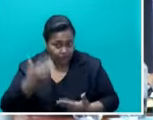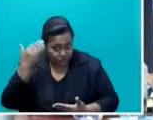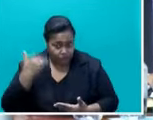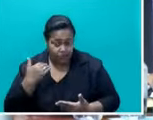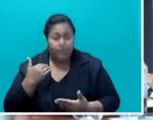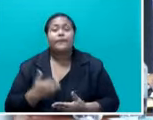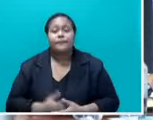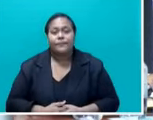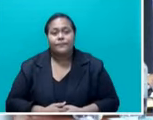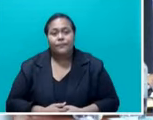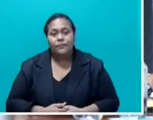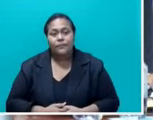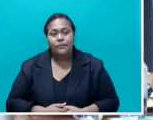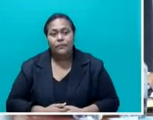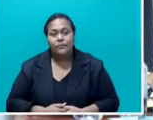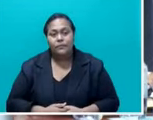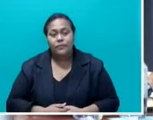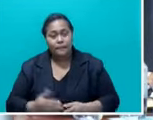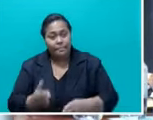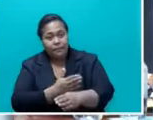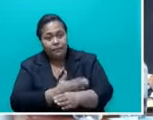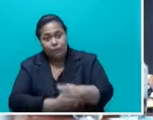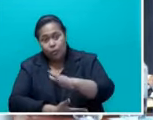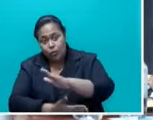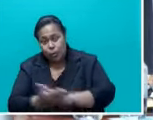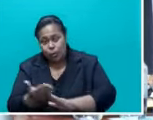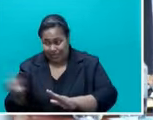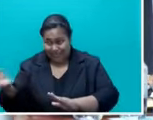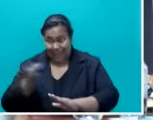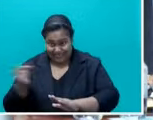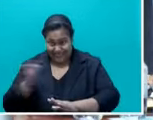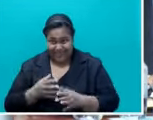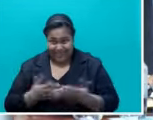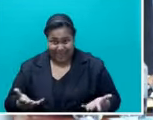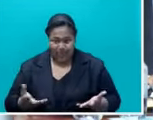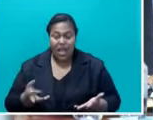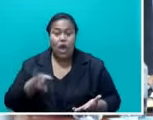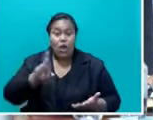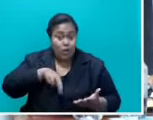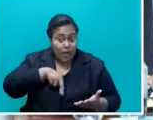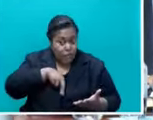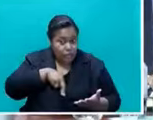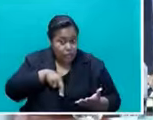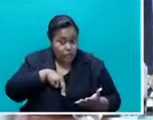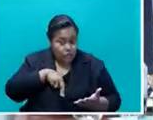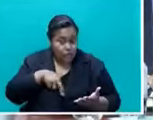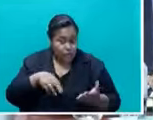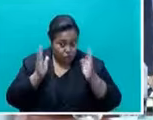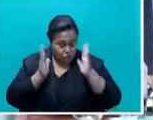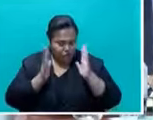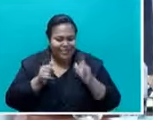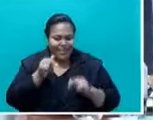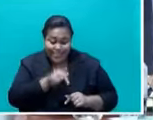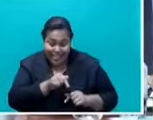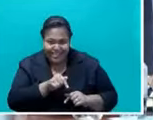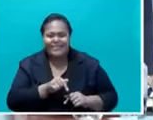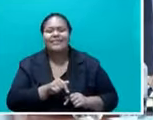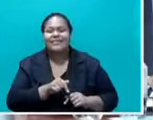Speaker. Before going into the big ask, this is on religion, as this touches on religion also, Honorable